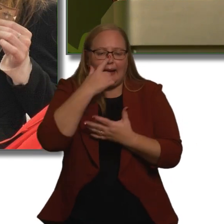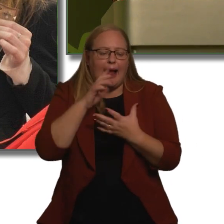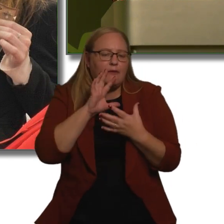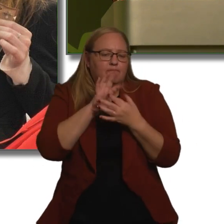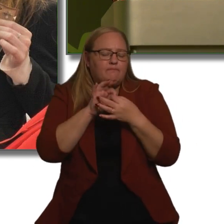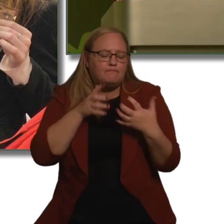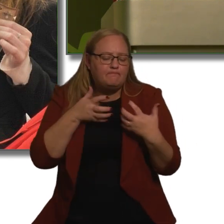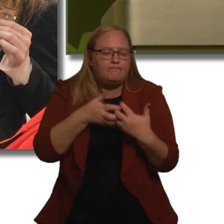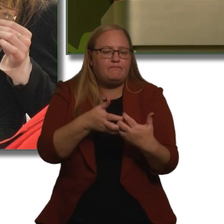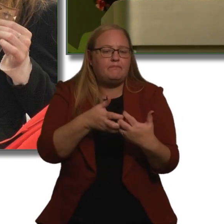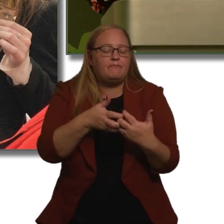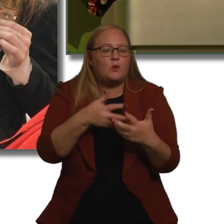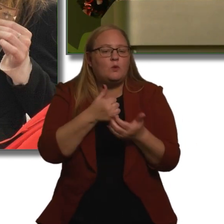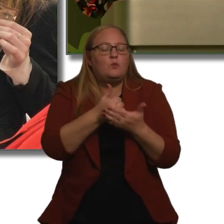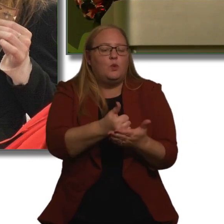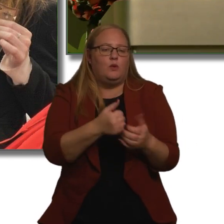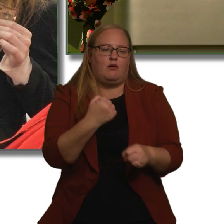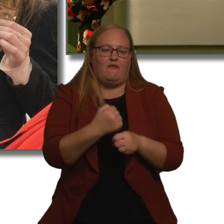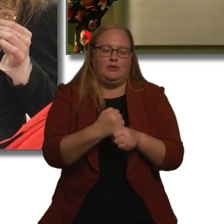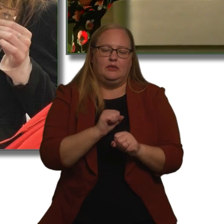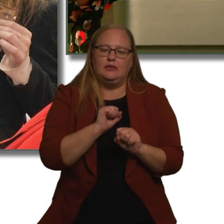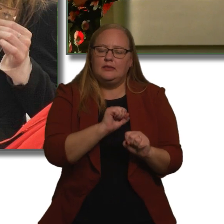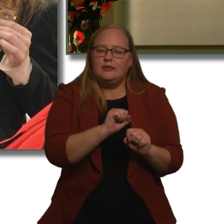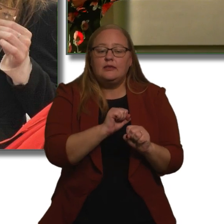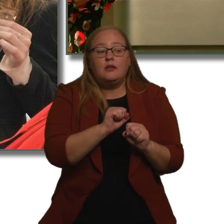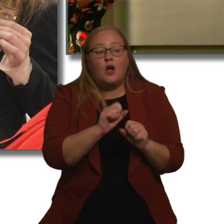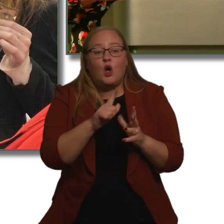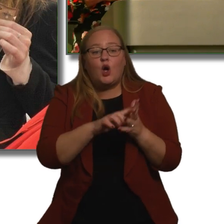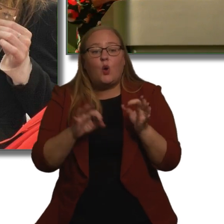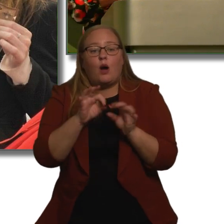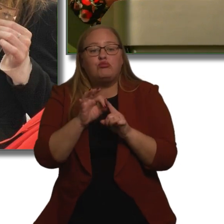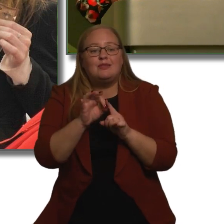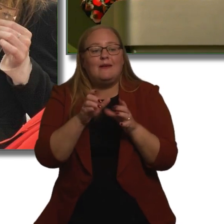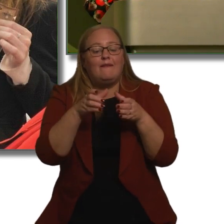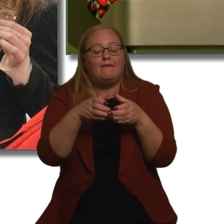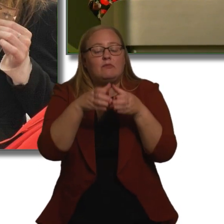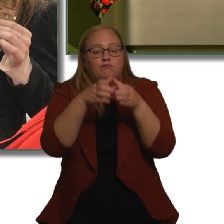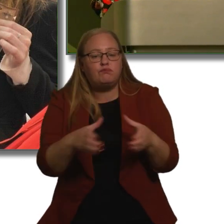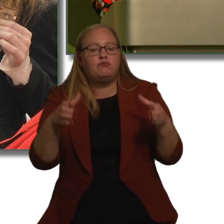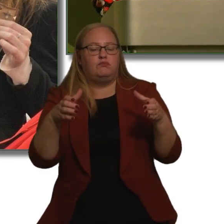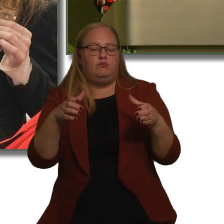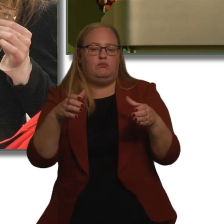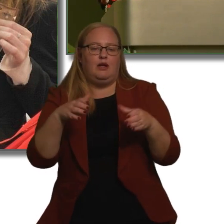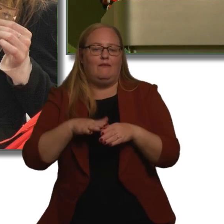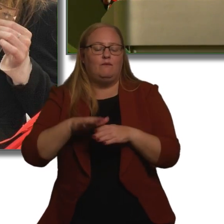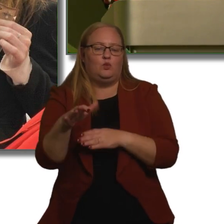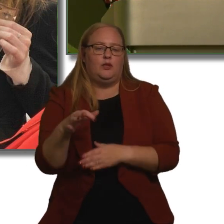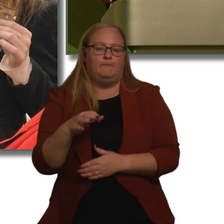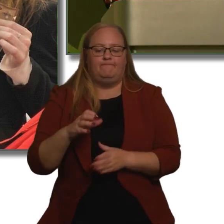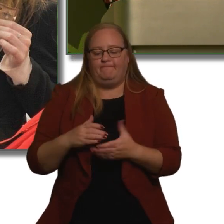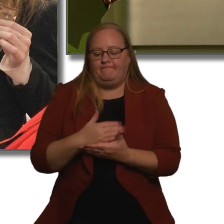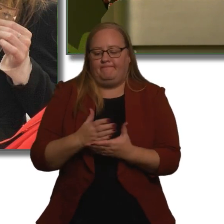the government's mission to double the size of the cooperative and mutual sector. Following